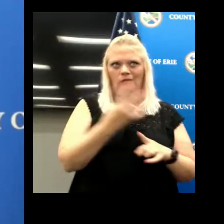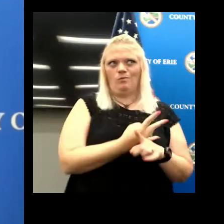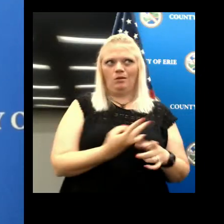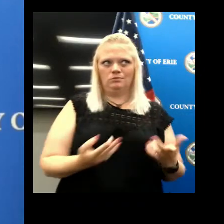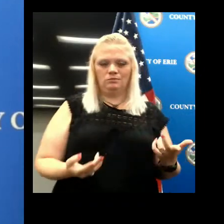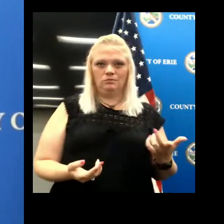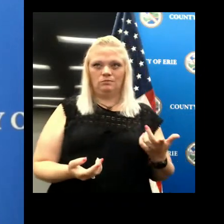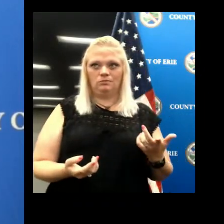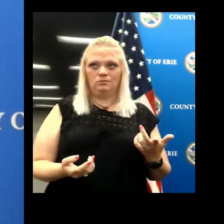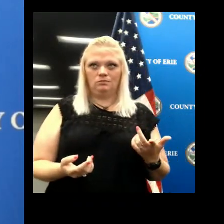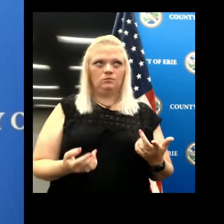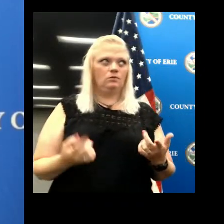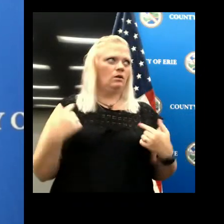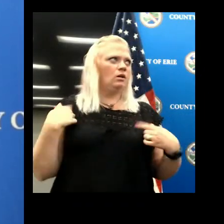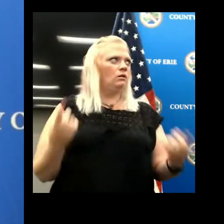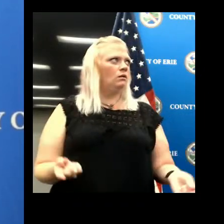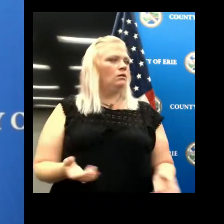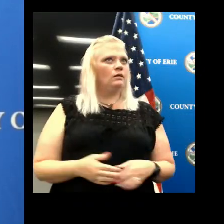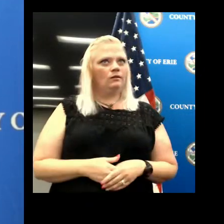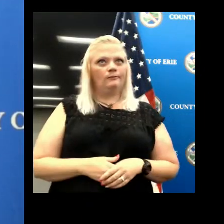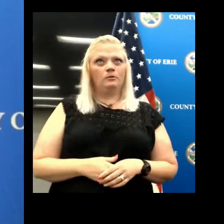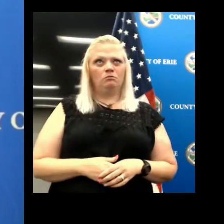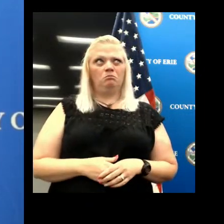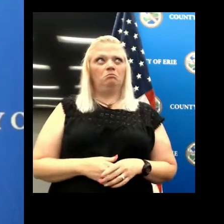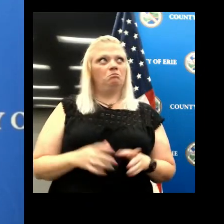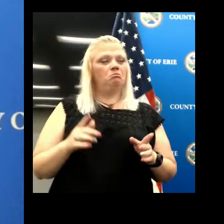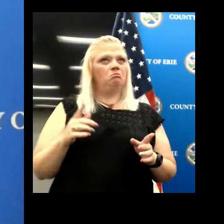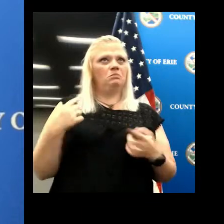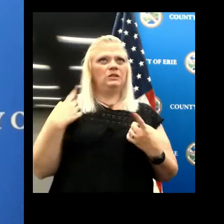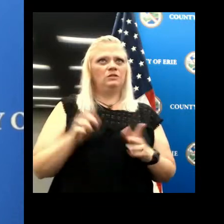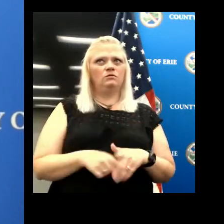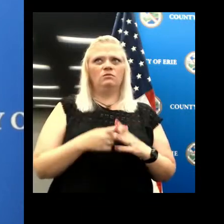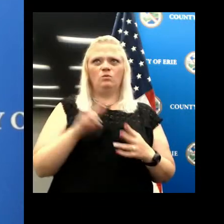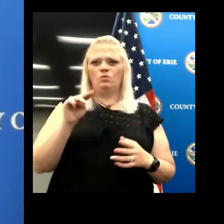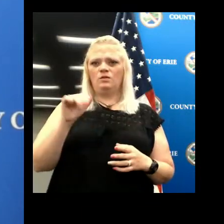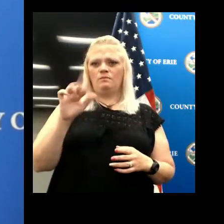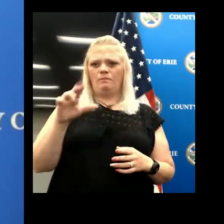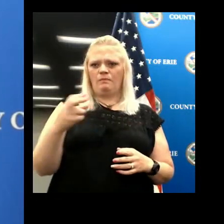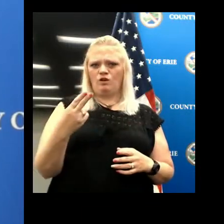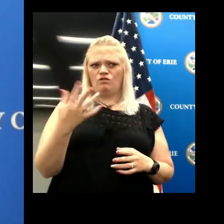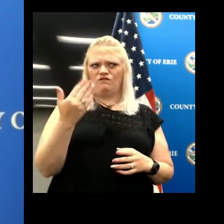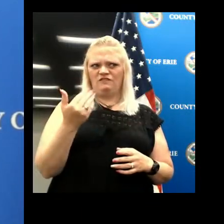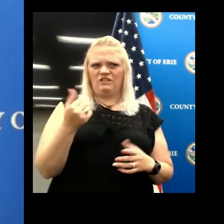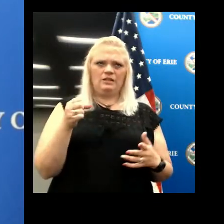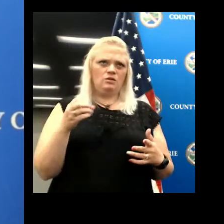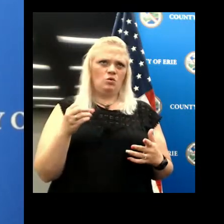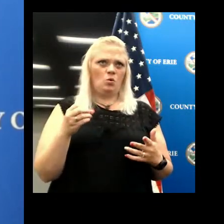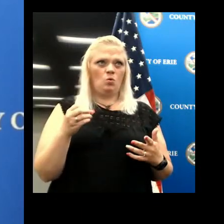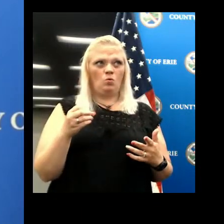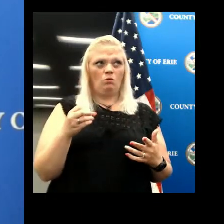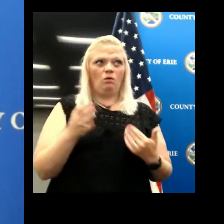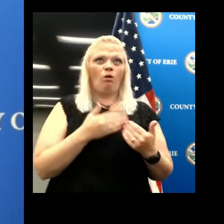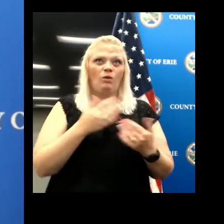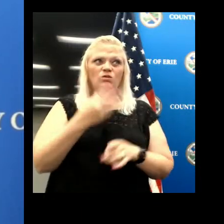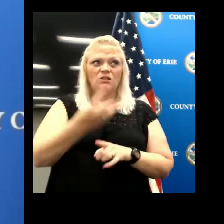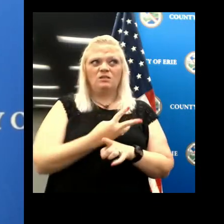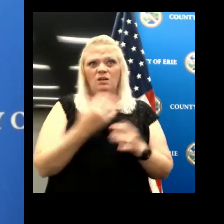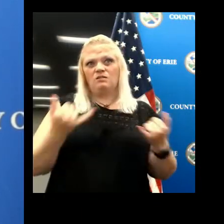months. How long has it been now? Since we started, it was basically March 15th. So we're almost on 6